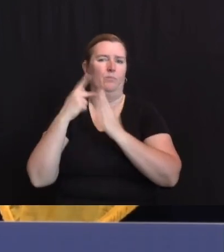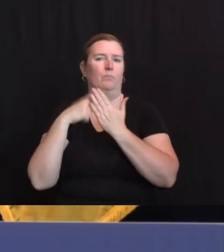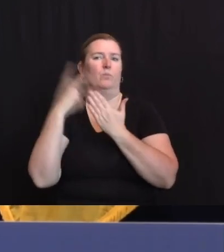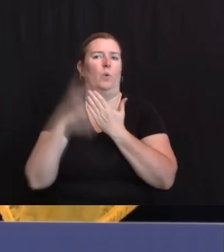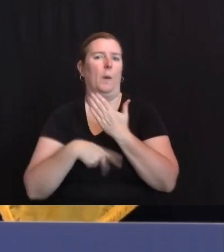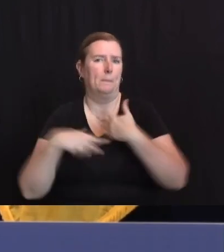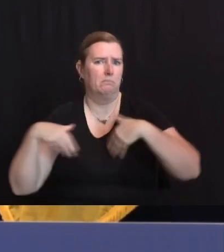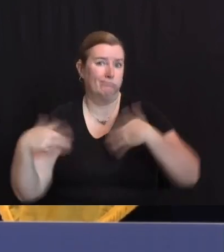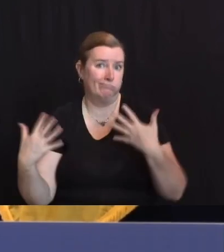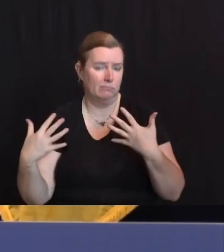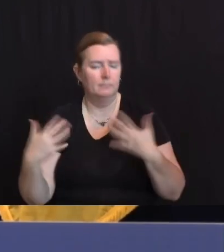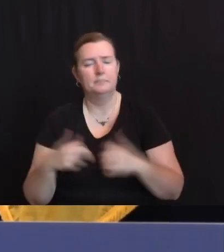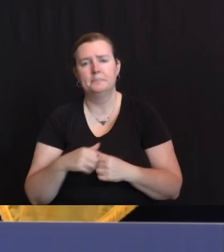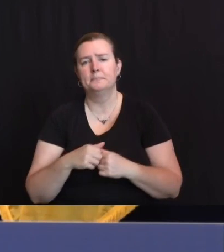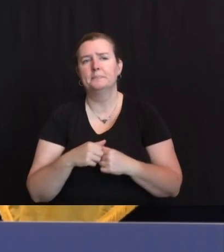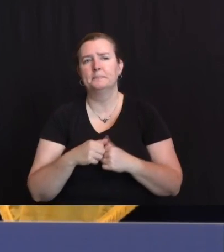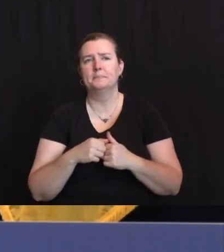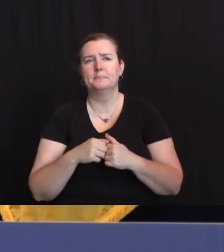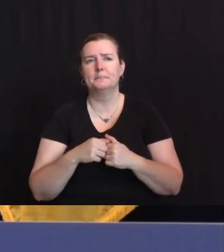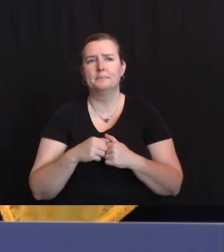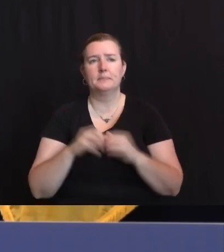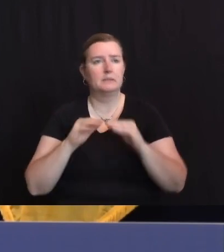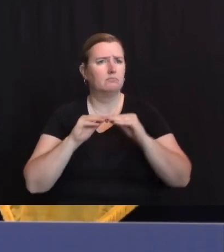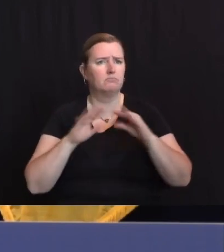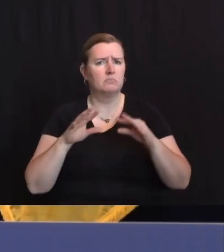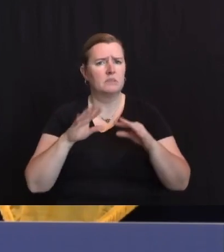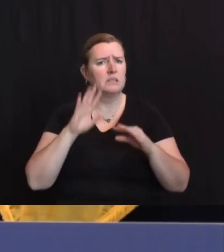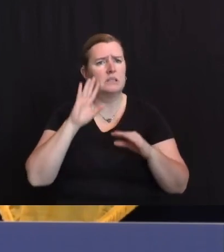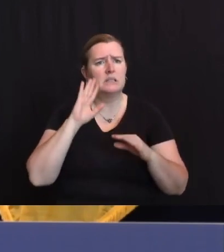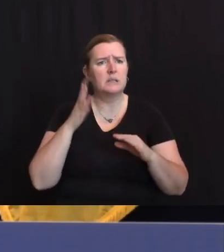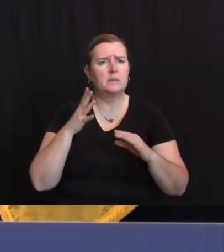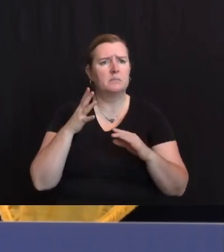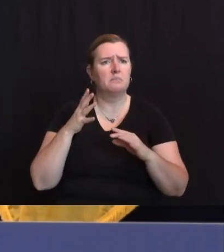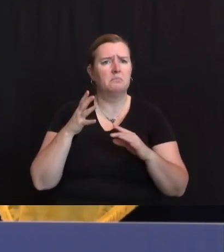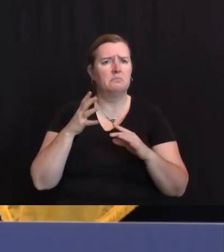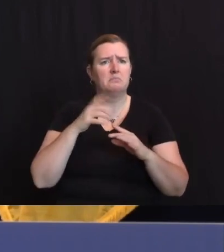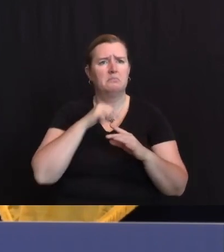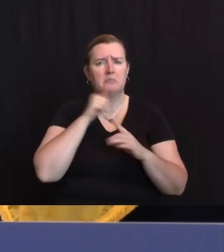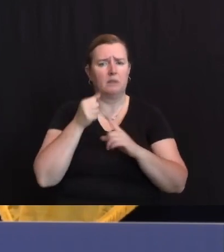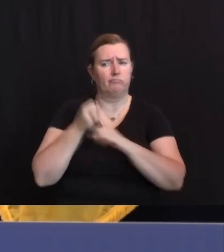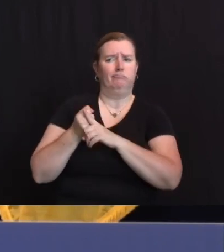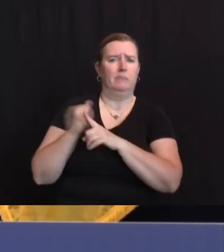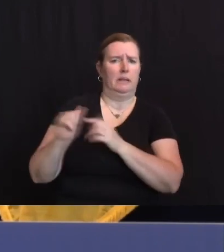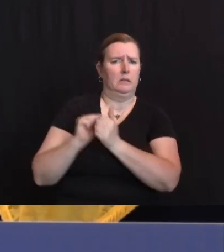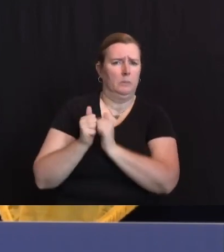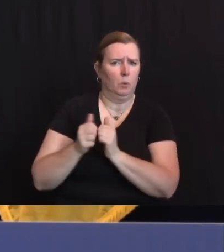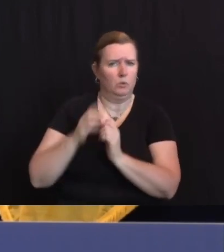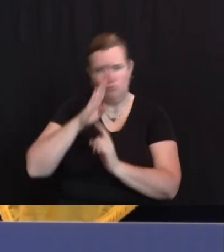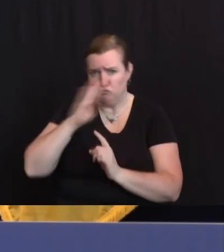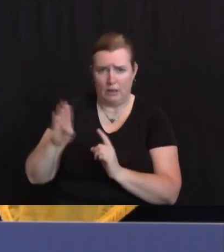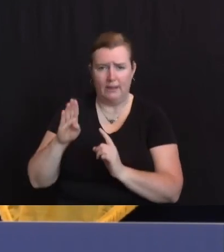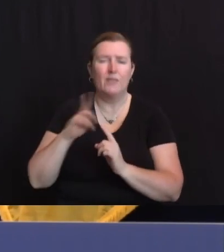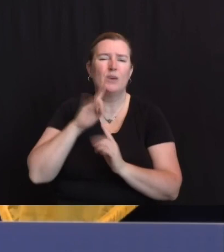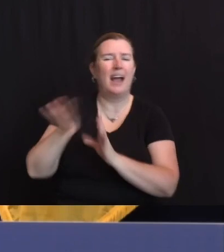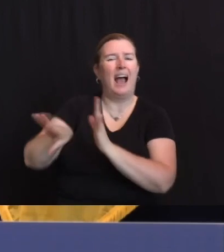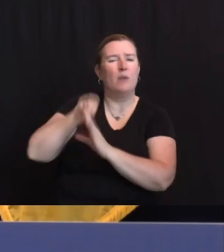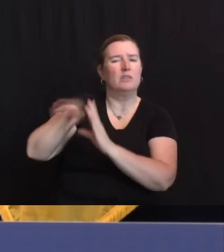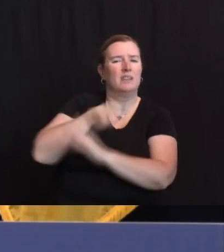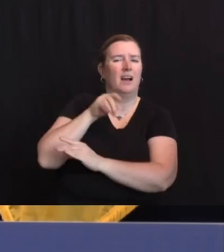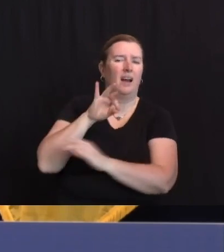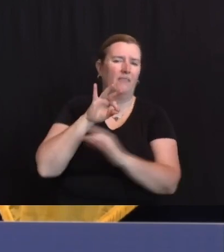alongside them, Judy. It did not appear to come from any athletic activity. It came from non-athletic activity. I don't think you have a choice on the